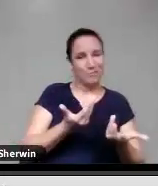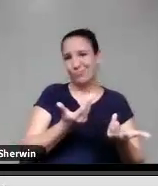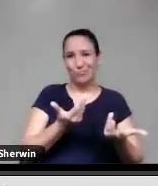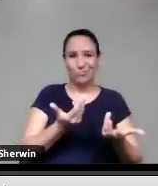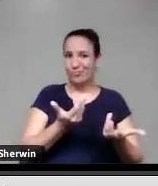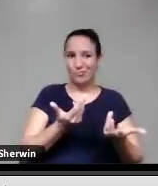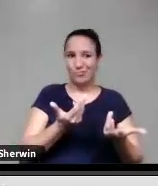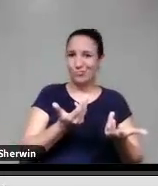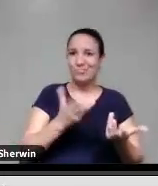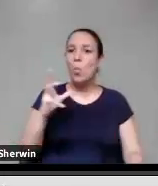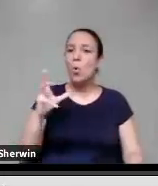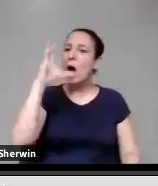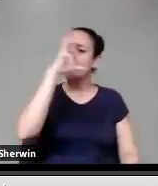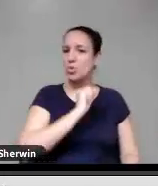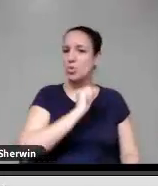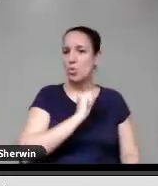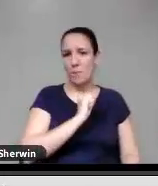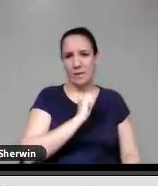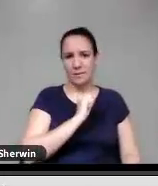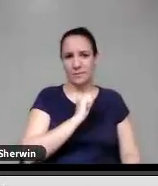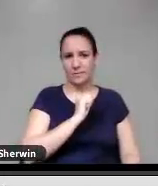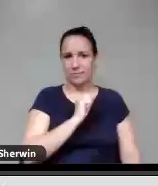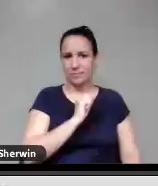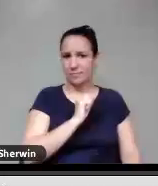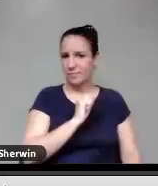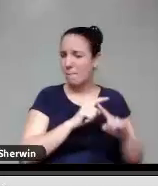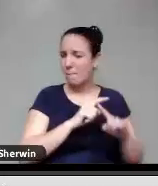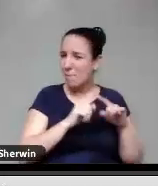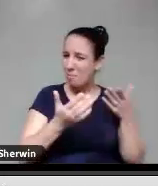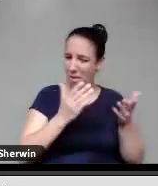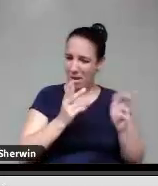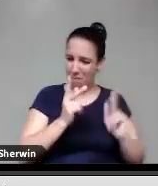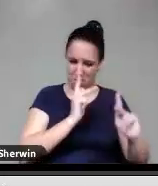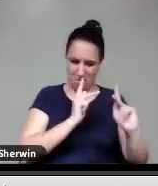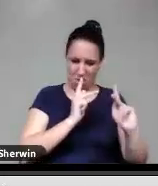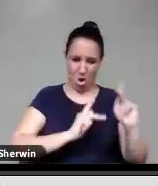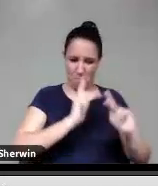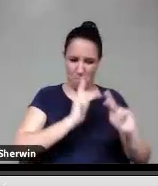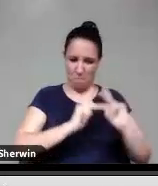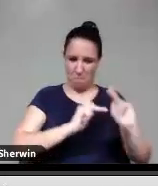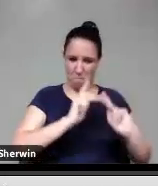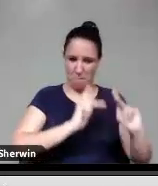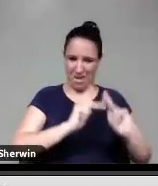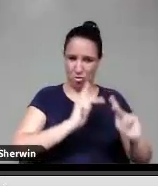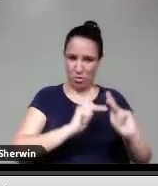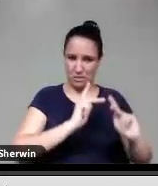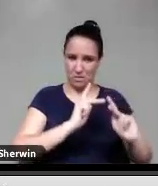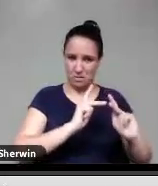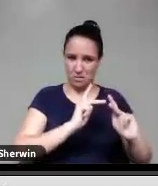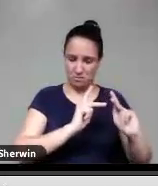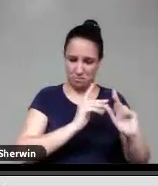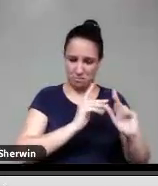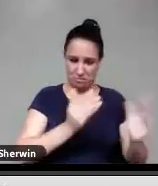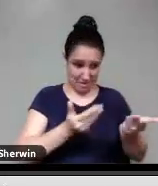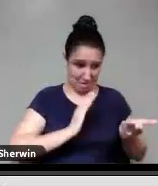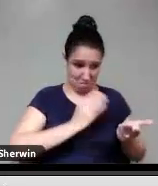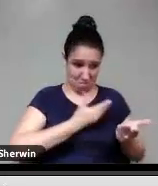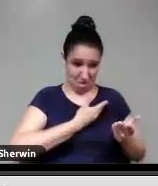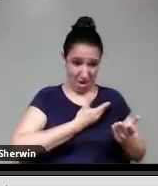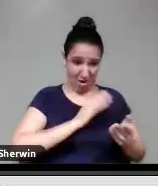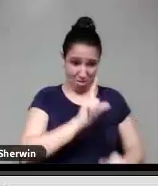necessarily fit what our patrons are looking for. Best practices at a Washington, D.C. library may